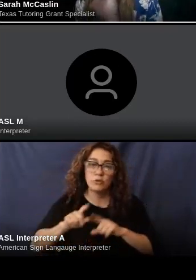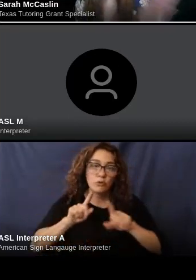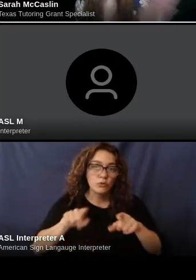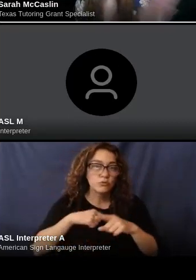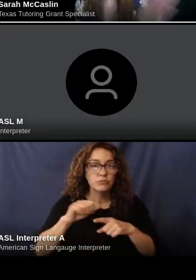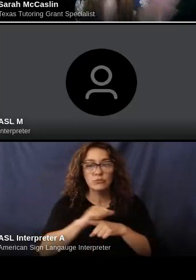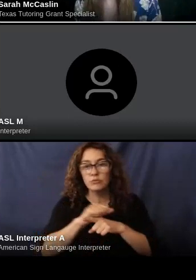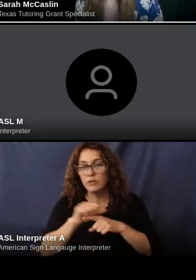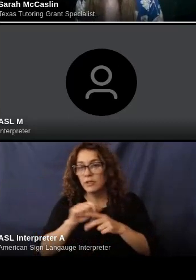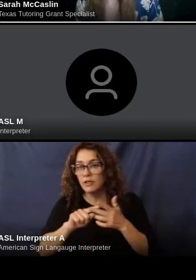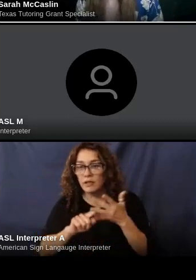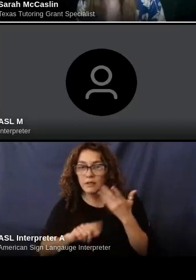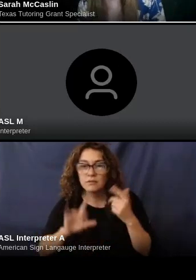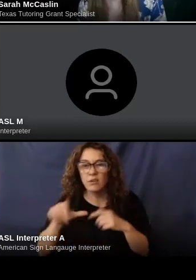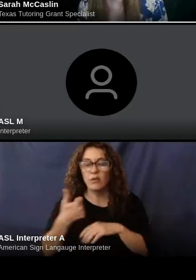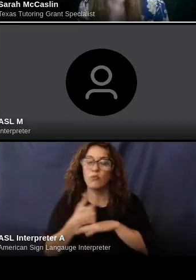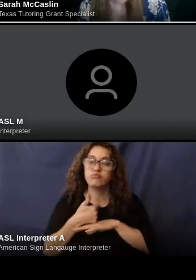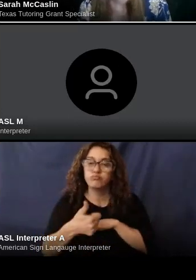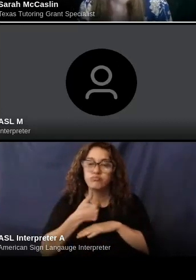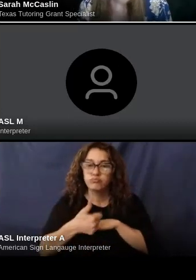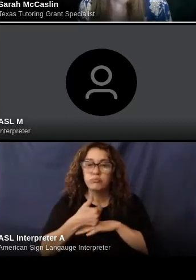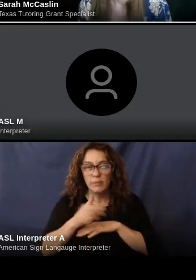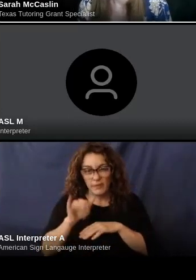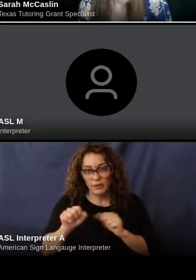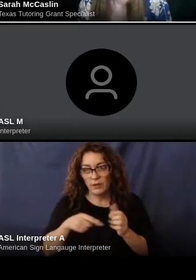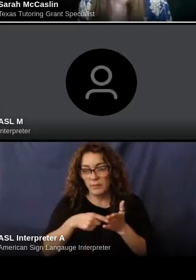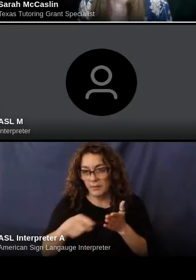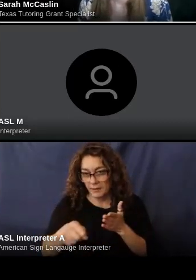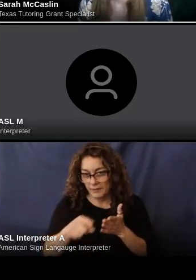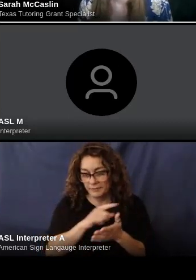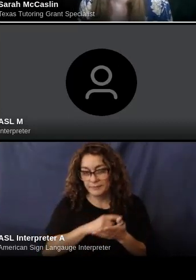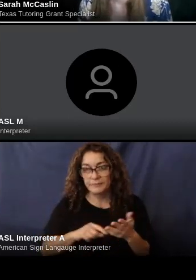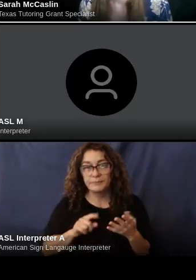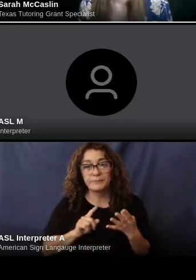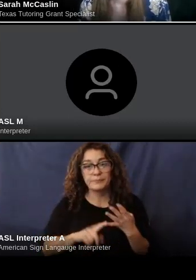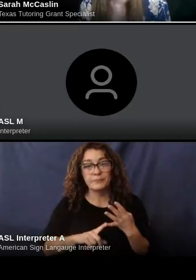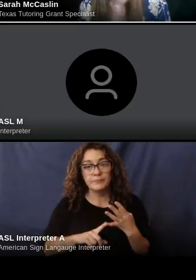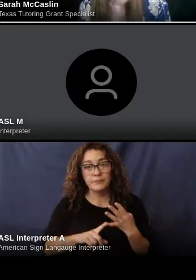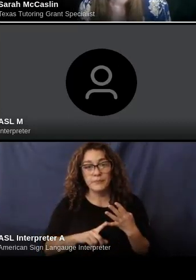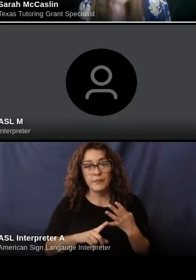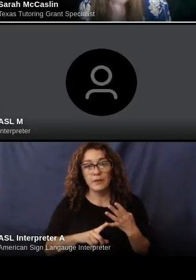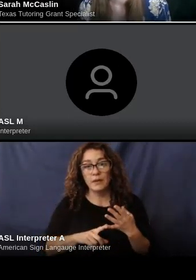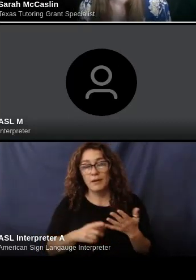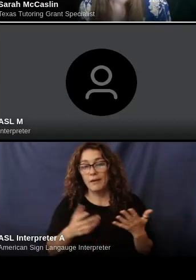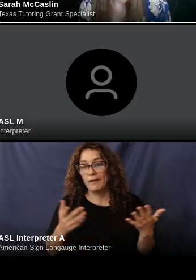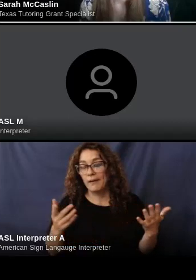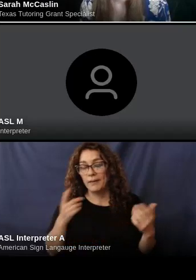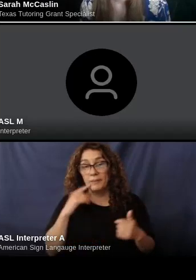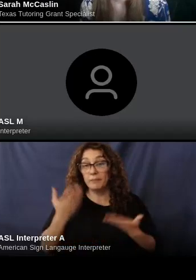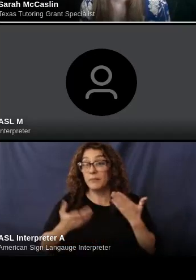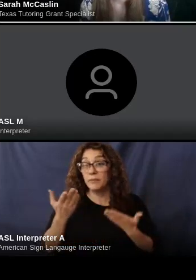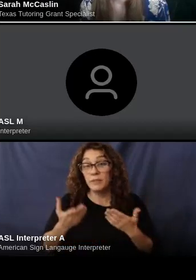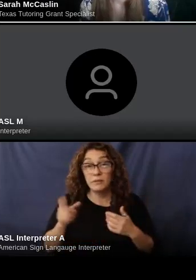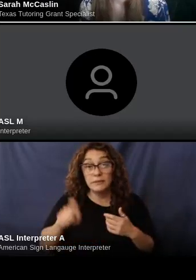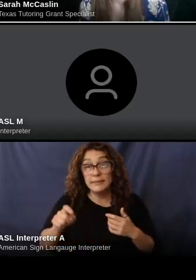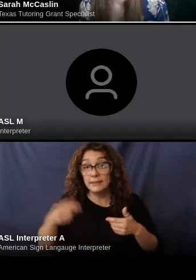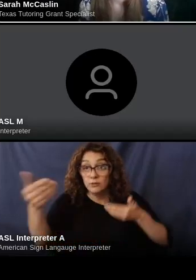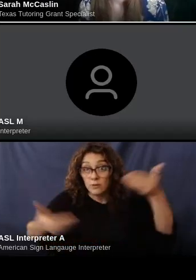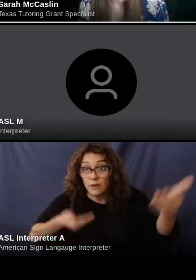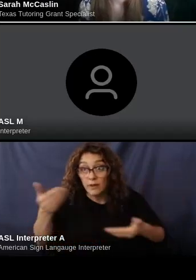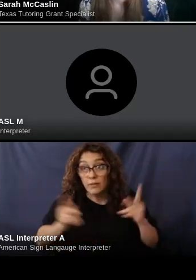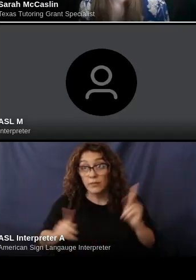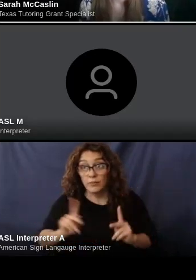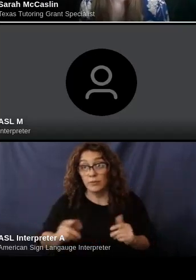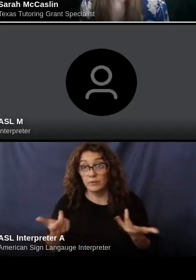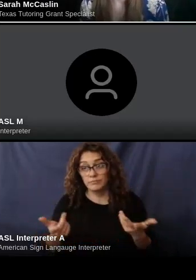to under this umbrella of high impact tutoring. And then if you are hiring new employees as tutors and you need to